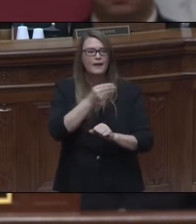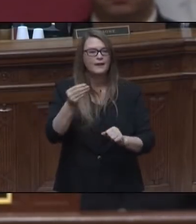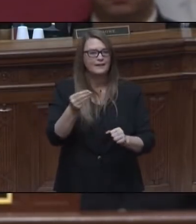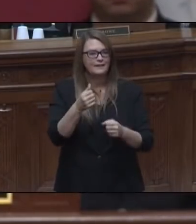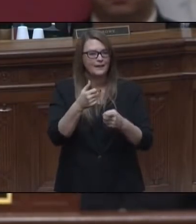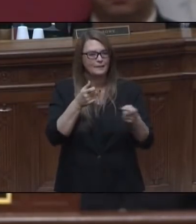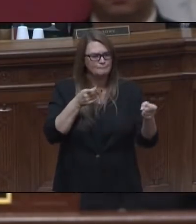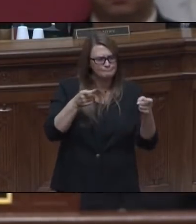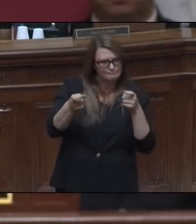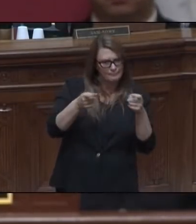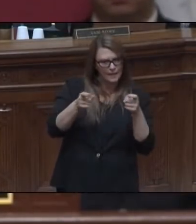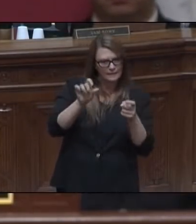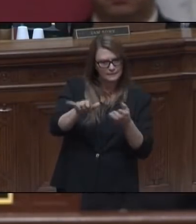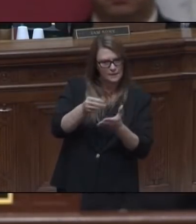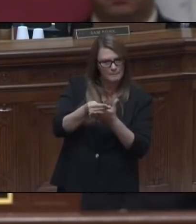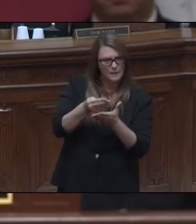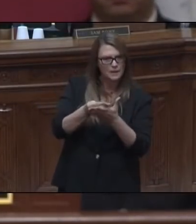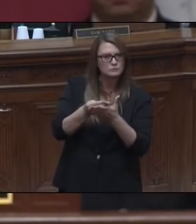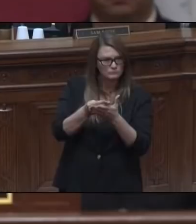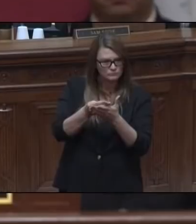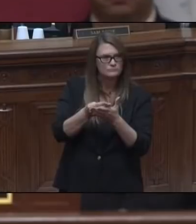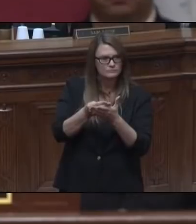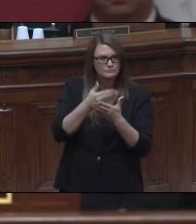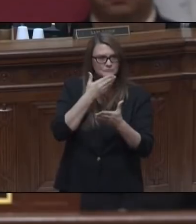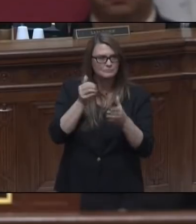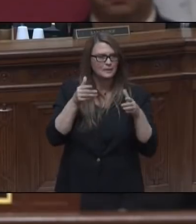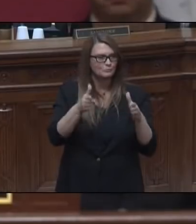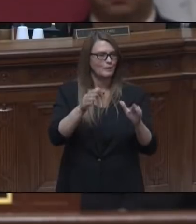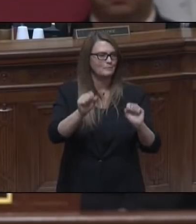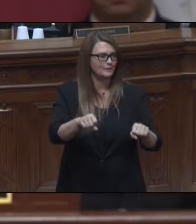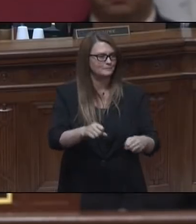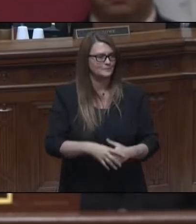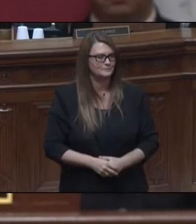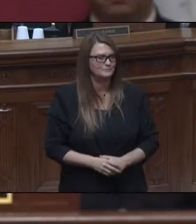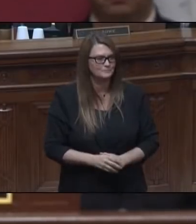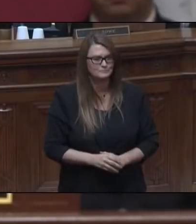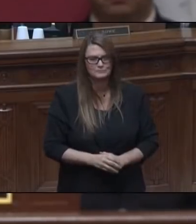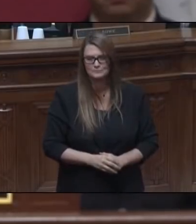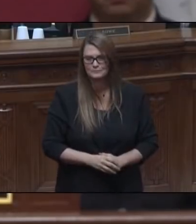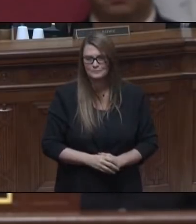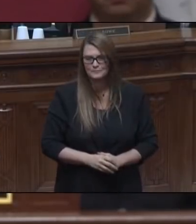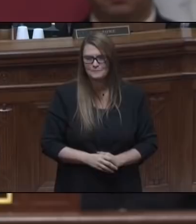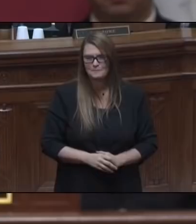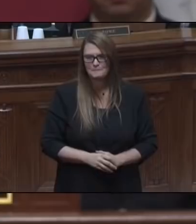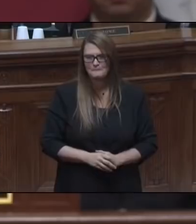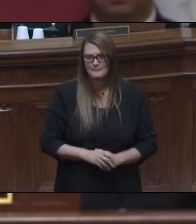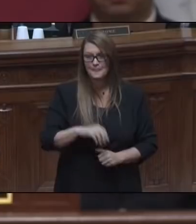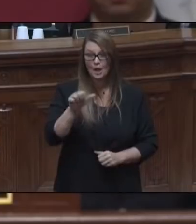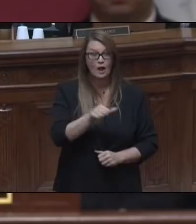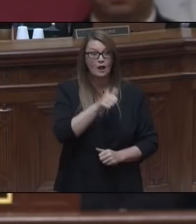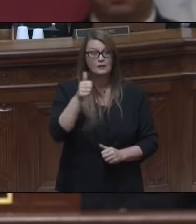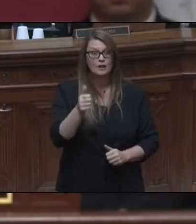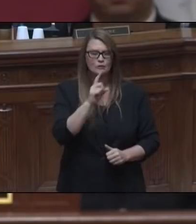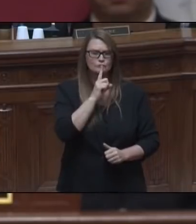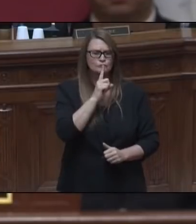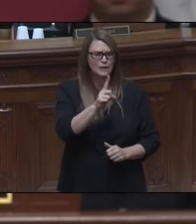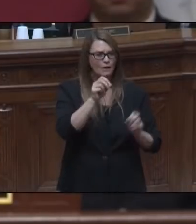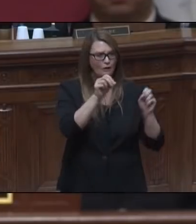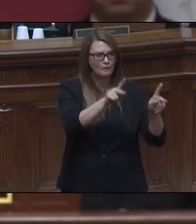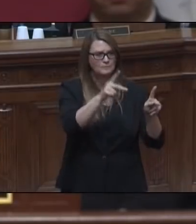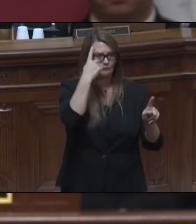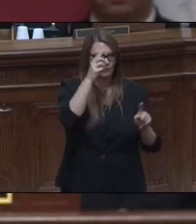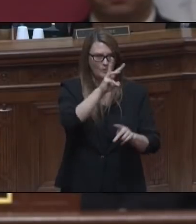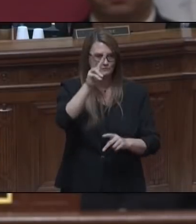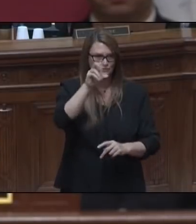to manage those dollars in the very best way possible. It is another real opportunity for West Virginia.